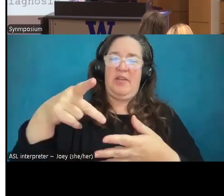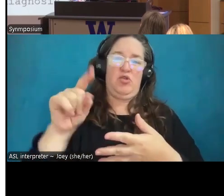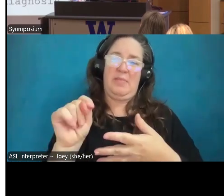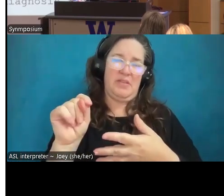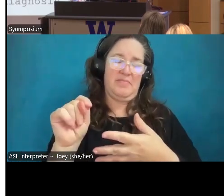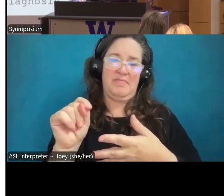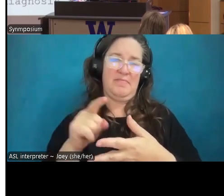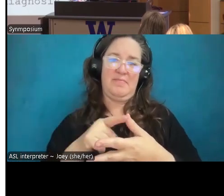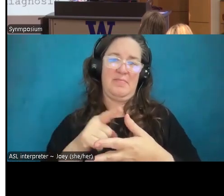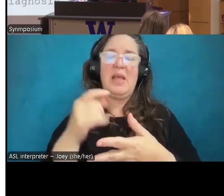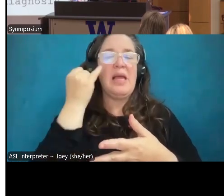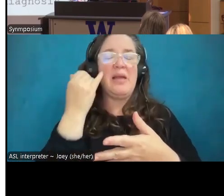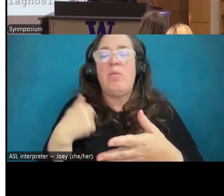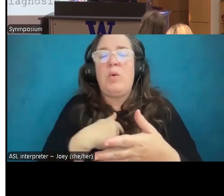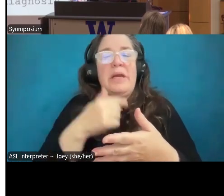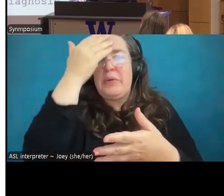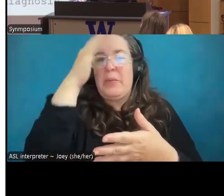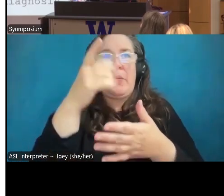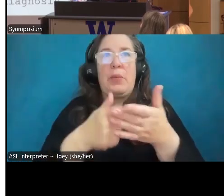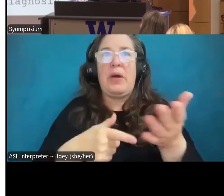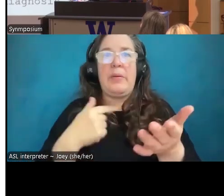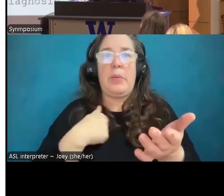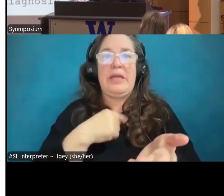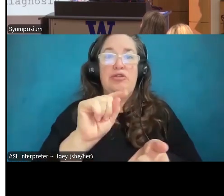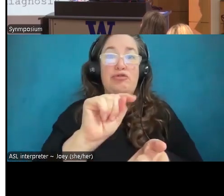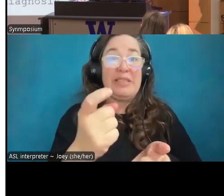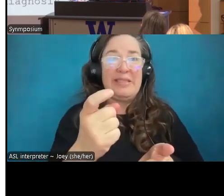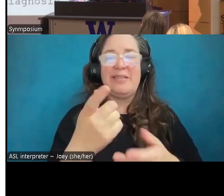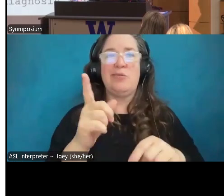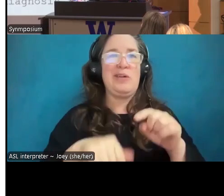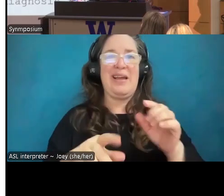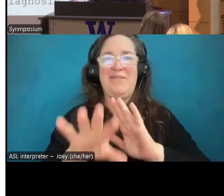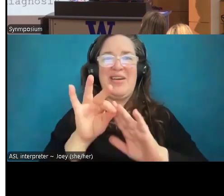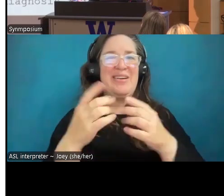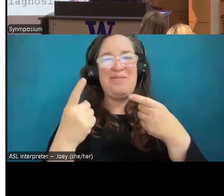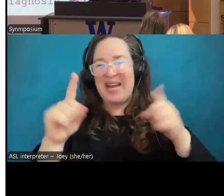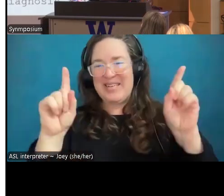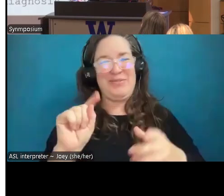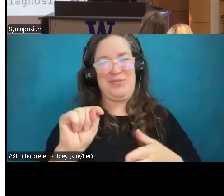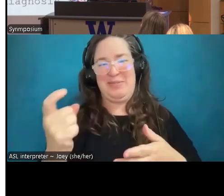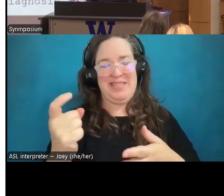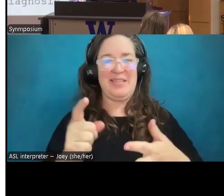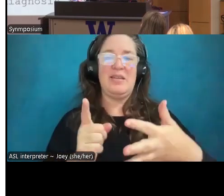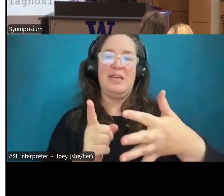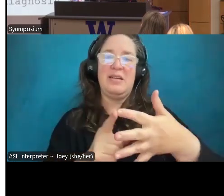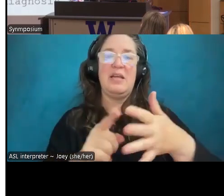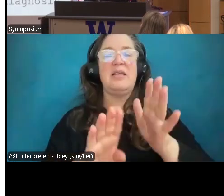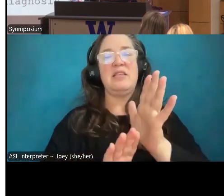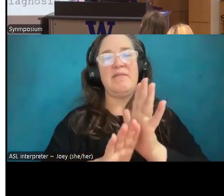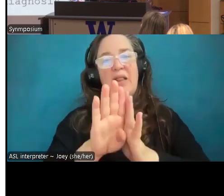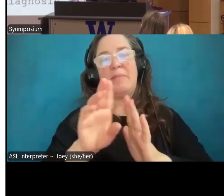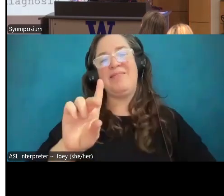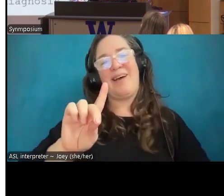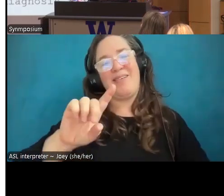don't know what we're treating, we won't be able to find effective treatments. We need to develop diagnostic biomarkers. This is a heterogeneous disease